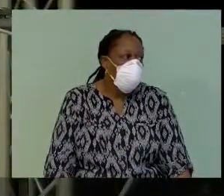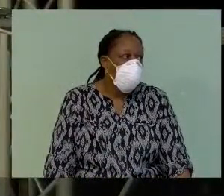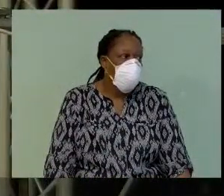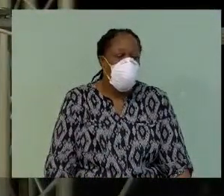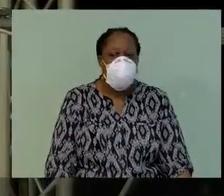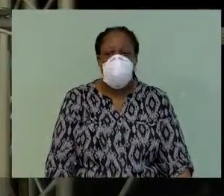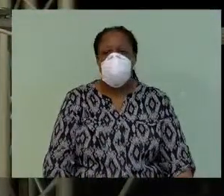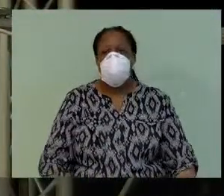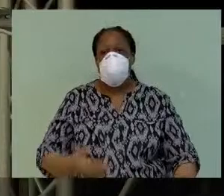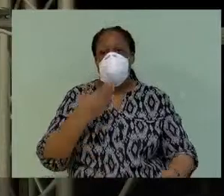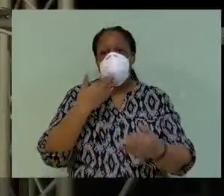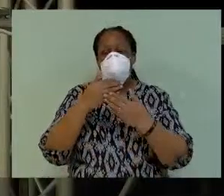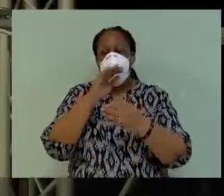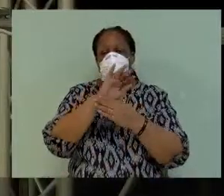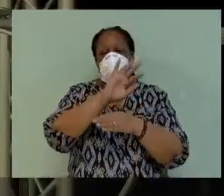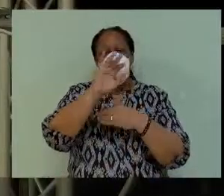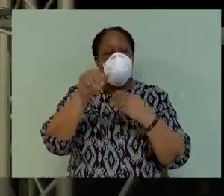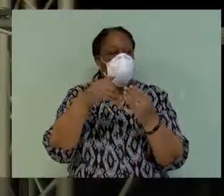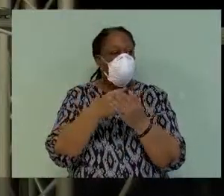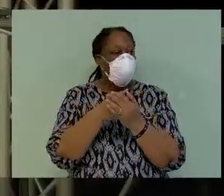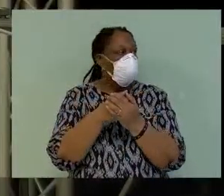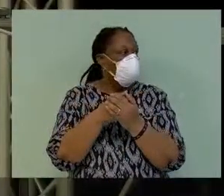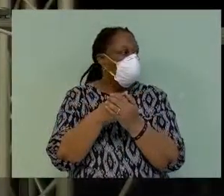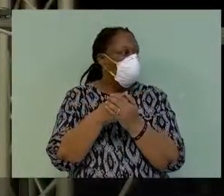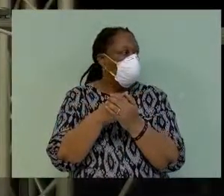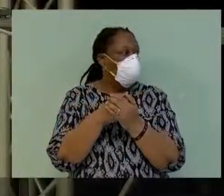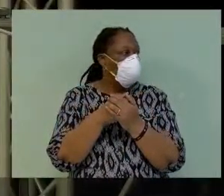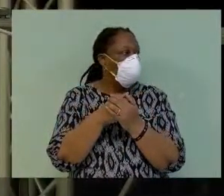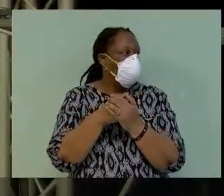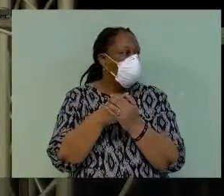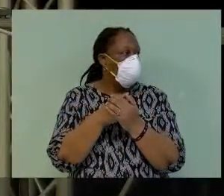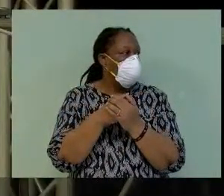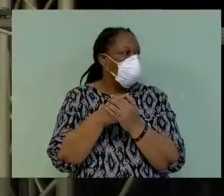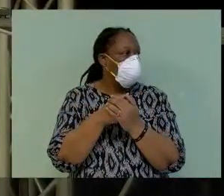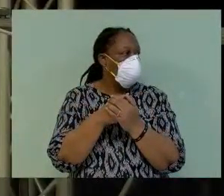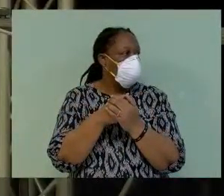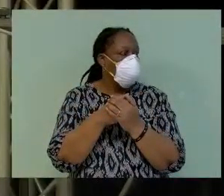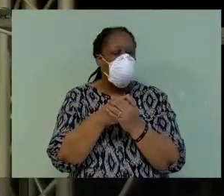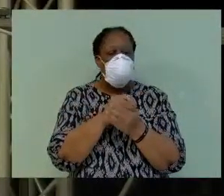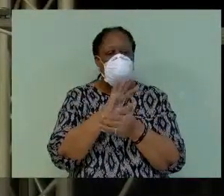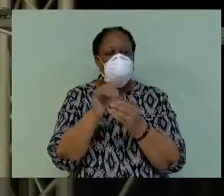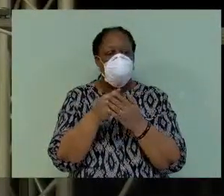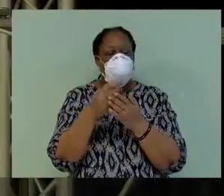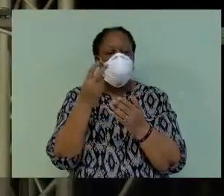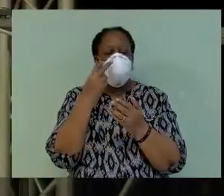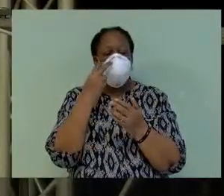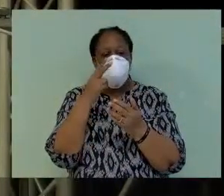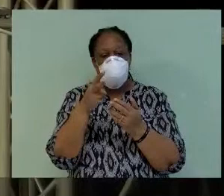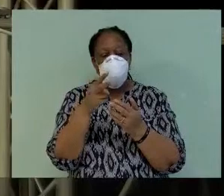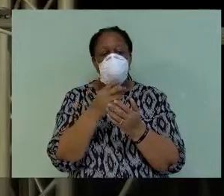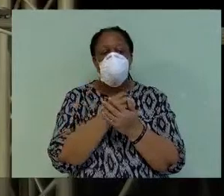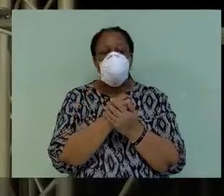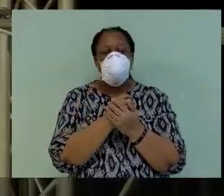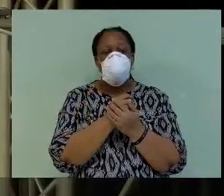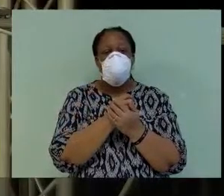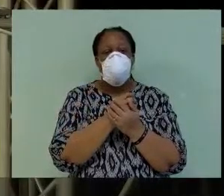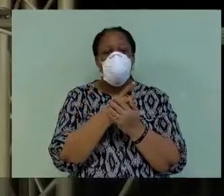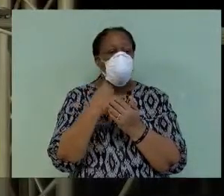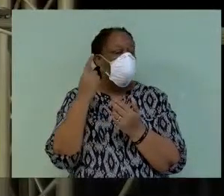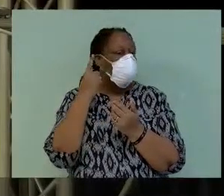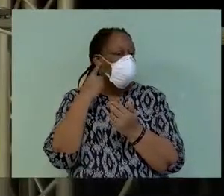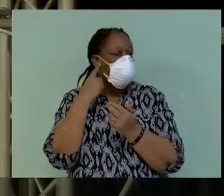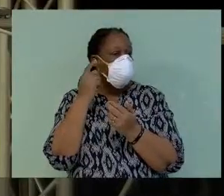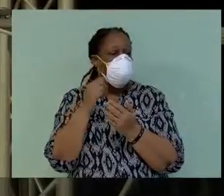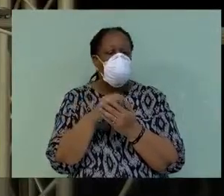Good afternoon to all. Good afternoon to those who are viewing and also to those who are here